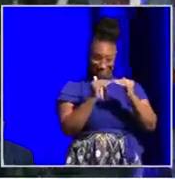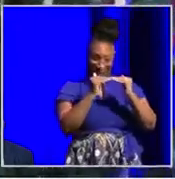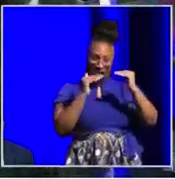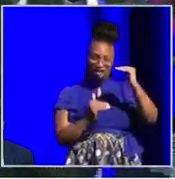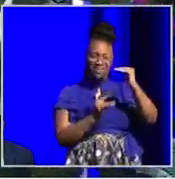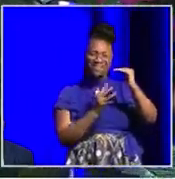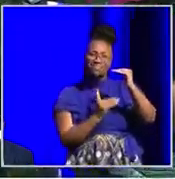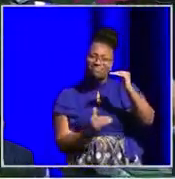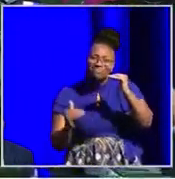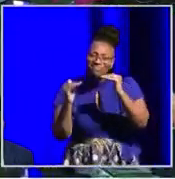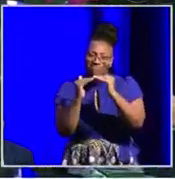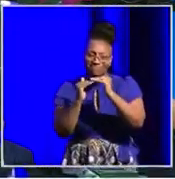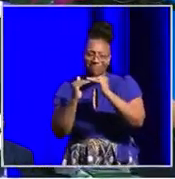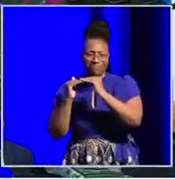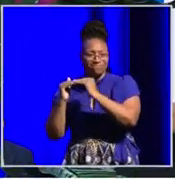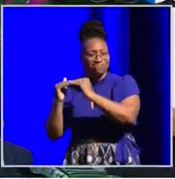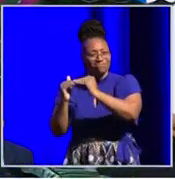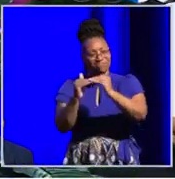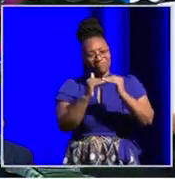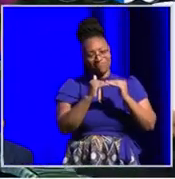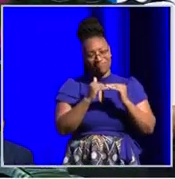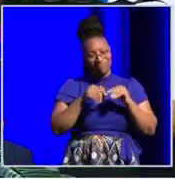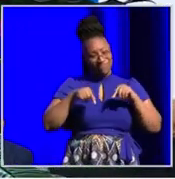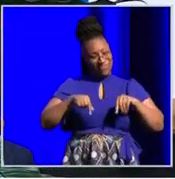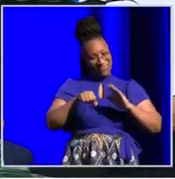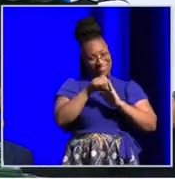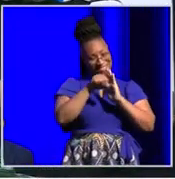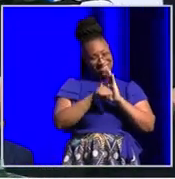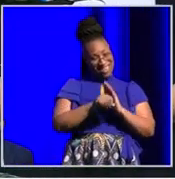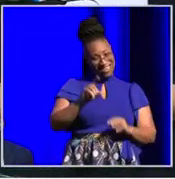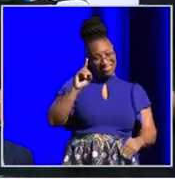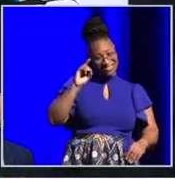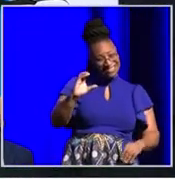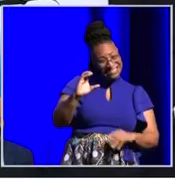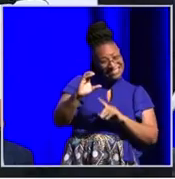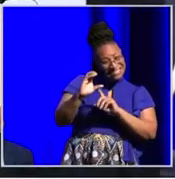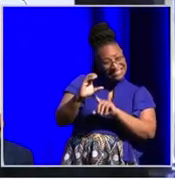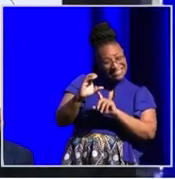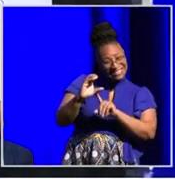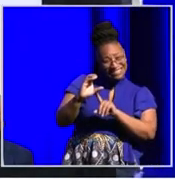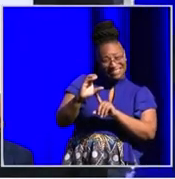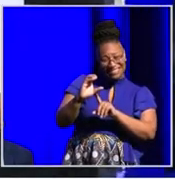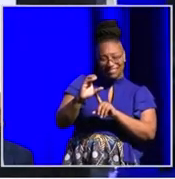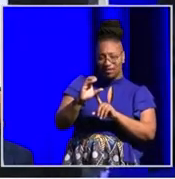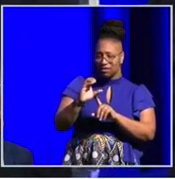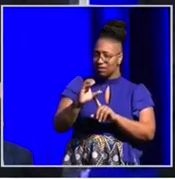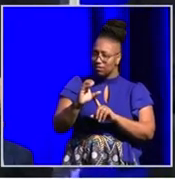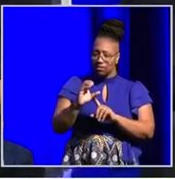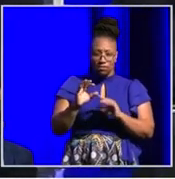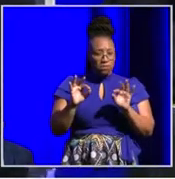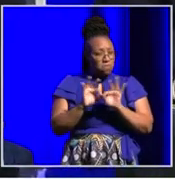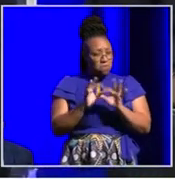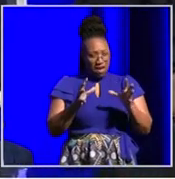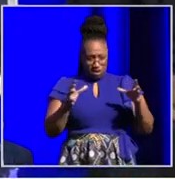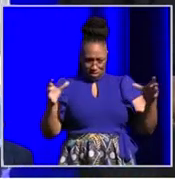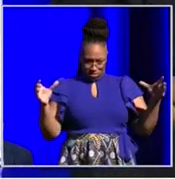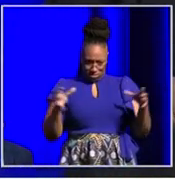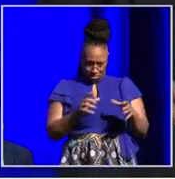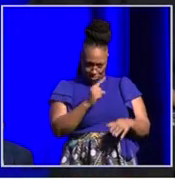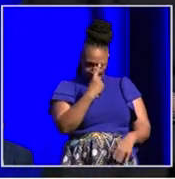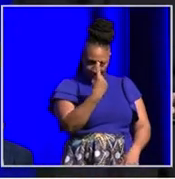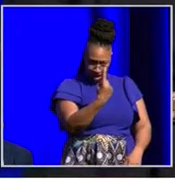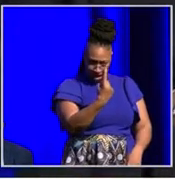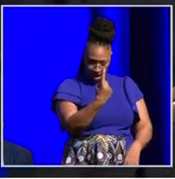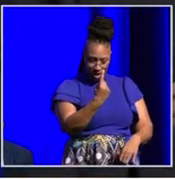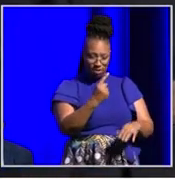Washington Douglas Commonwealth, is one people gathered in one place, one time, on one accord, and we will be able to come for